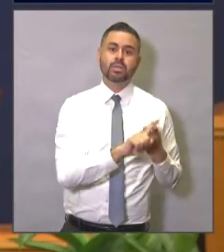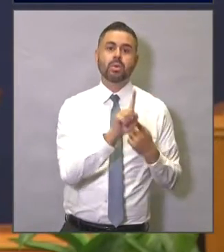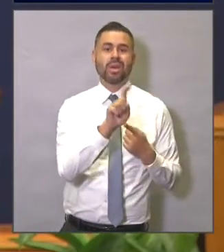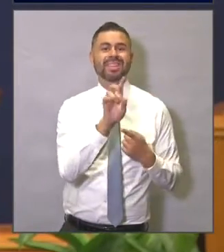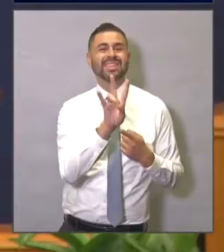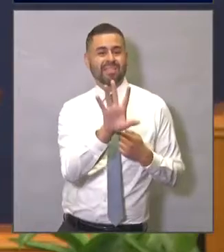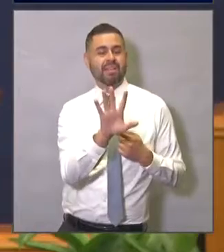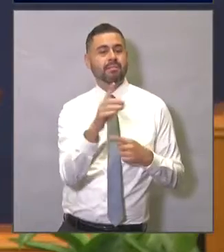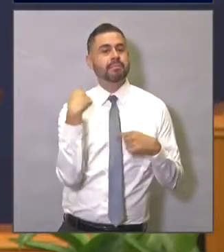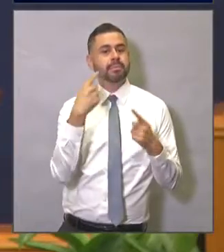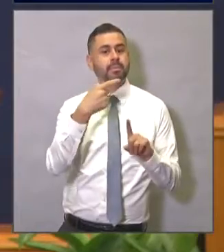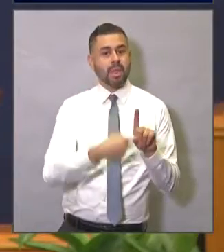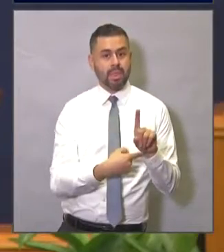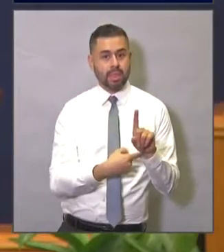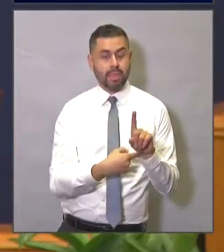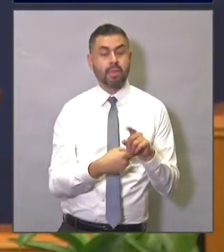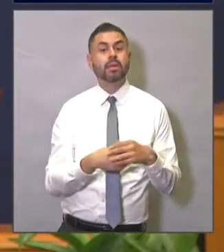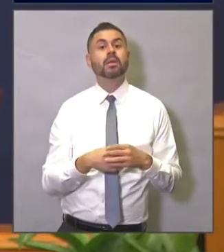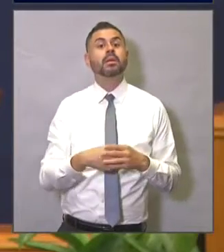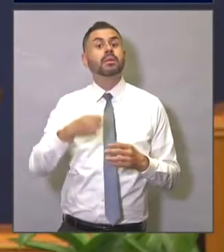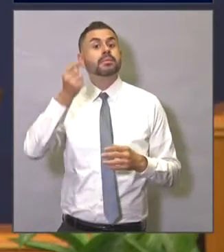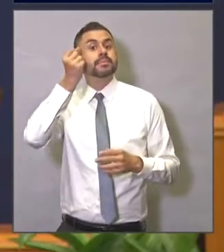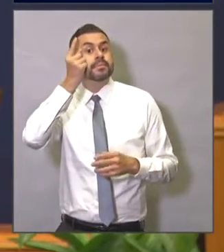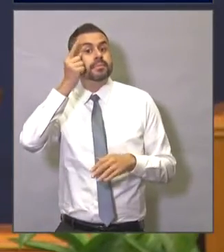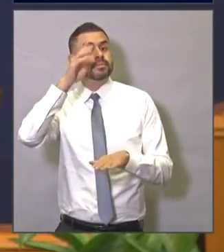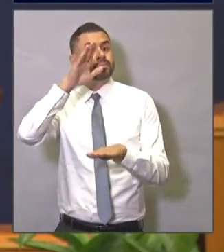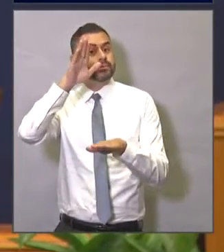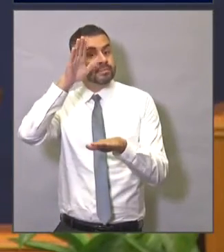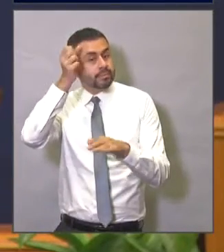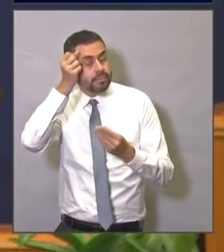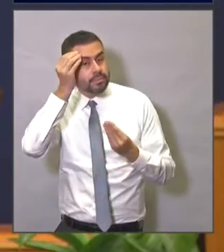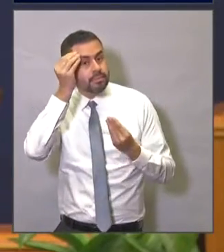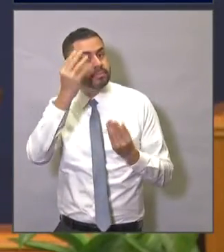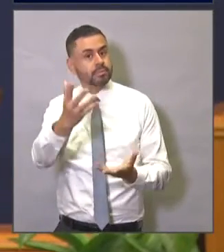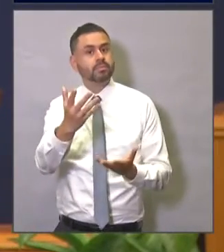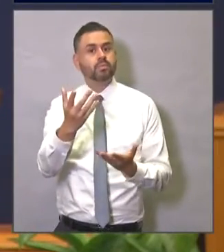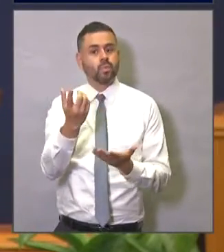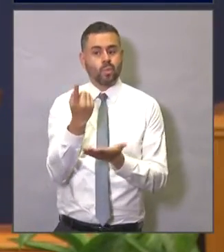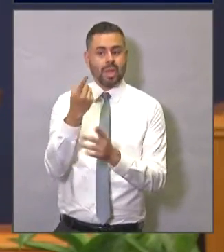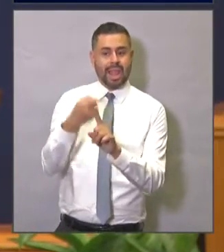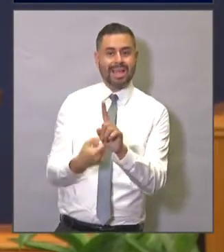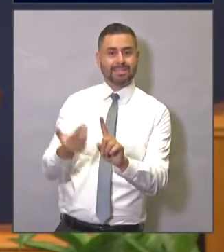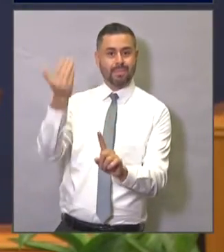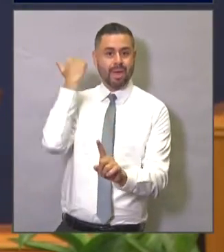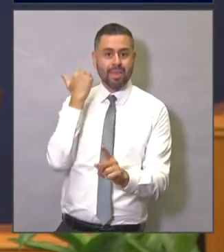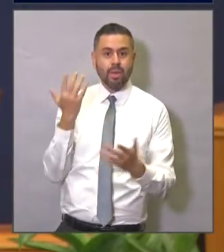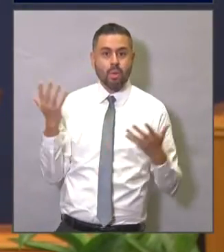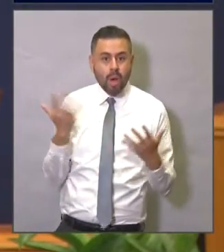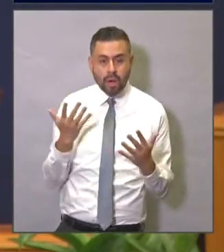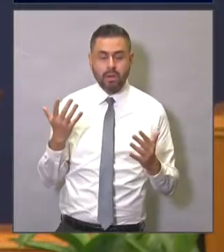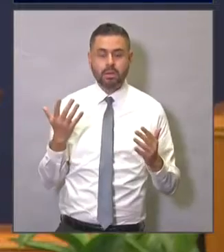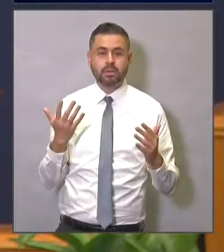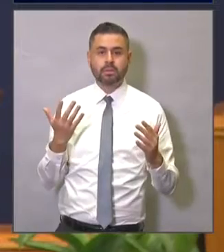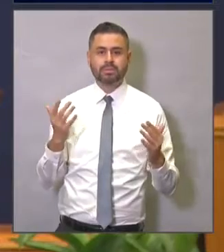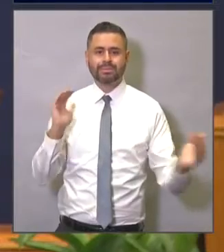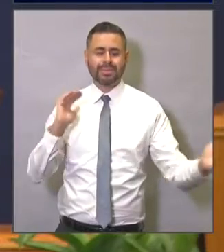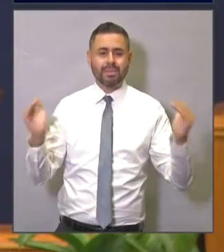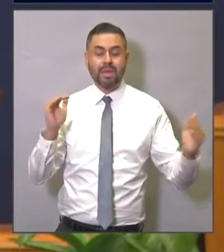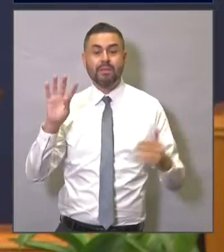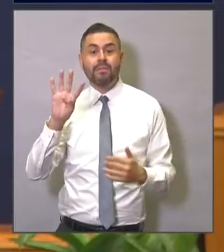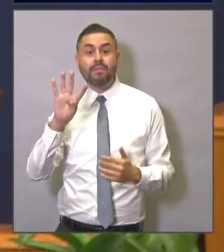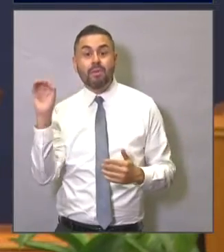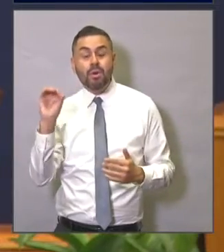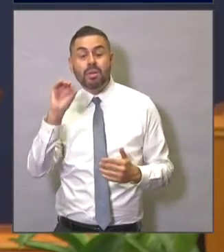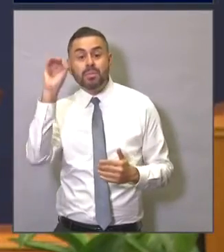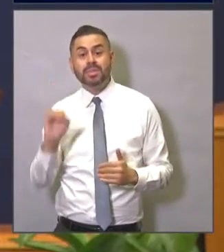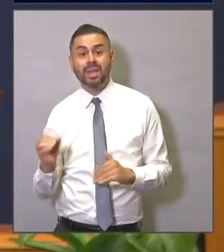month. That is despite the fact that over the same time period, the last month, there's been a striking 40% increase